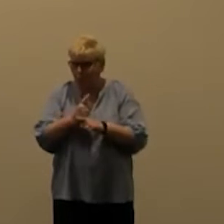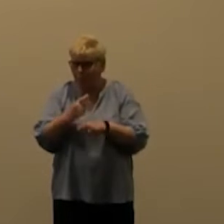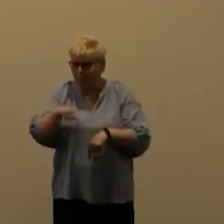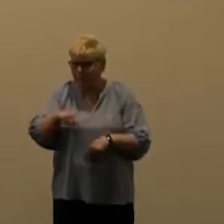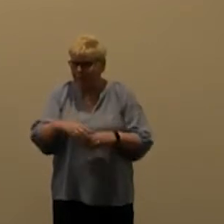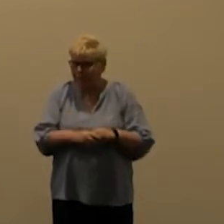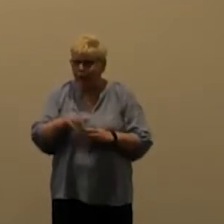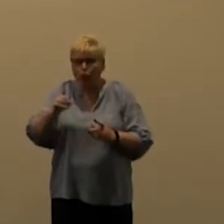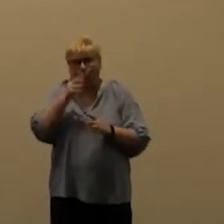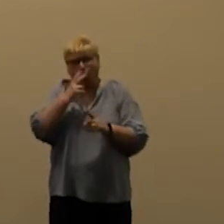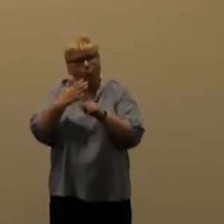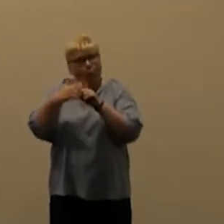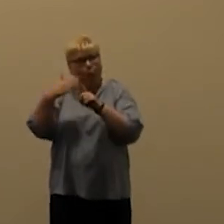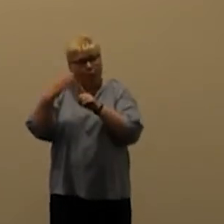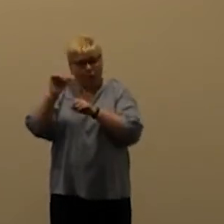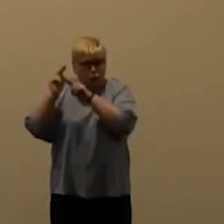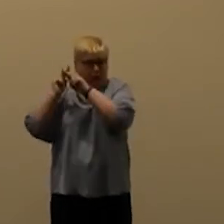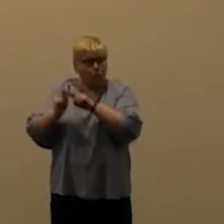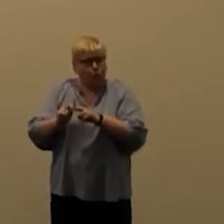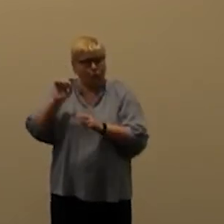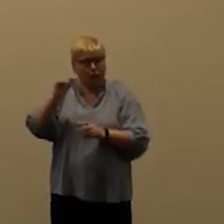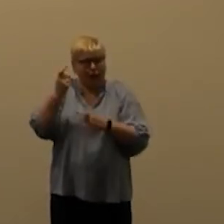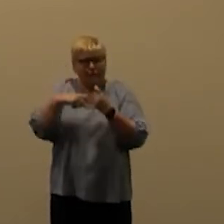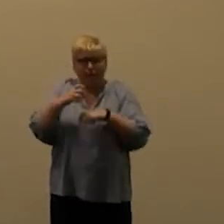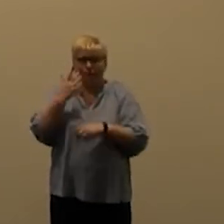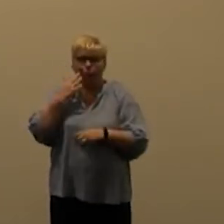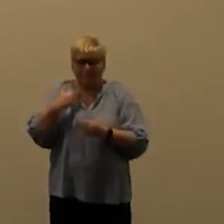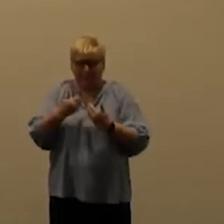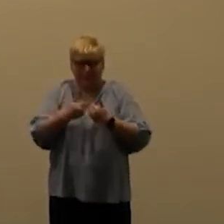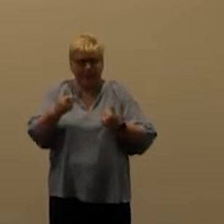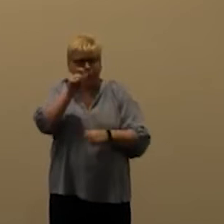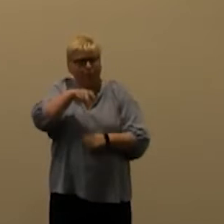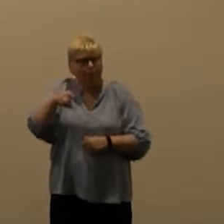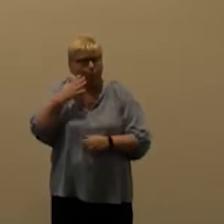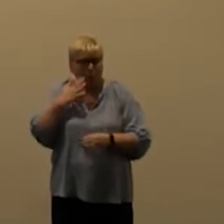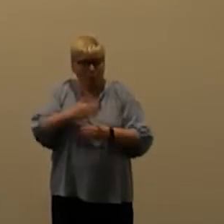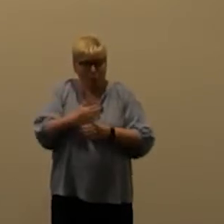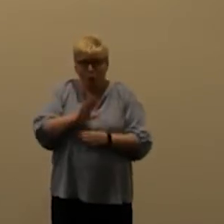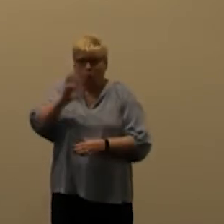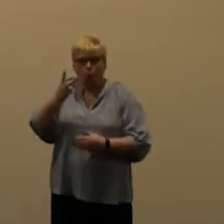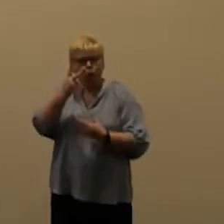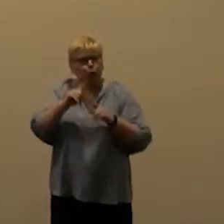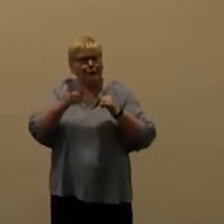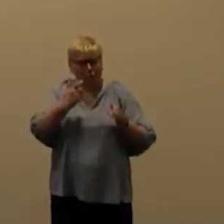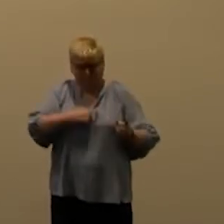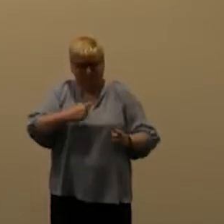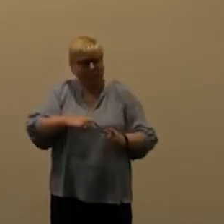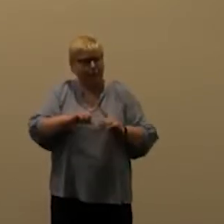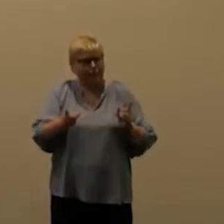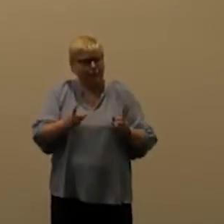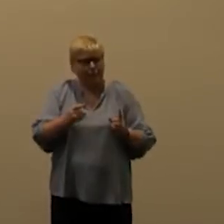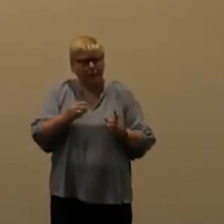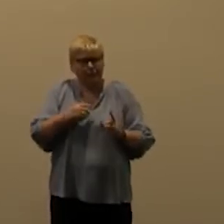observed is how the older generations separate who they are at work and at home. They're essentially different people. They